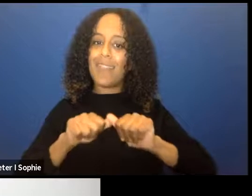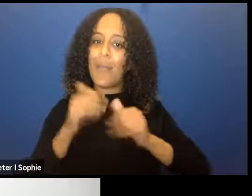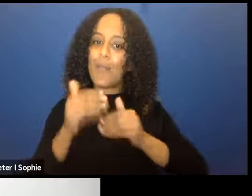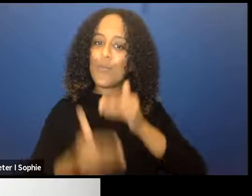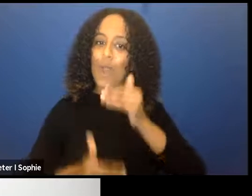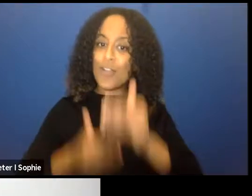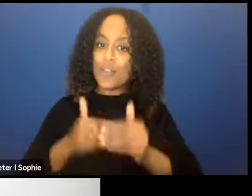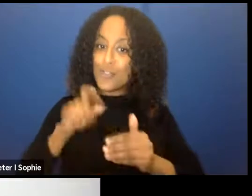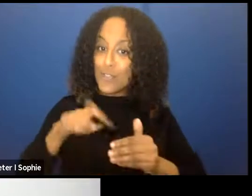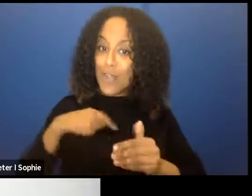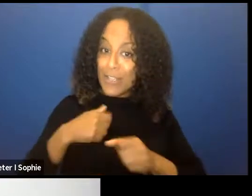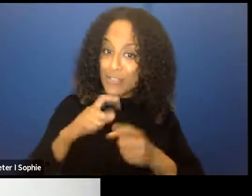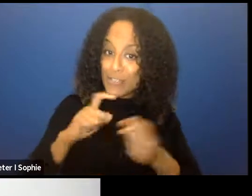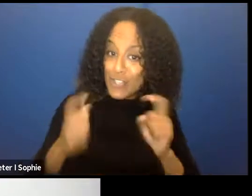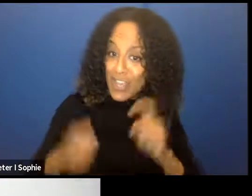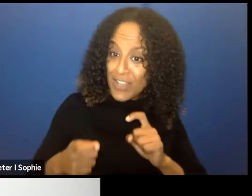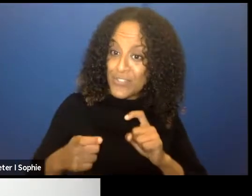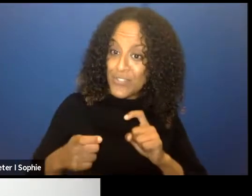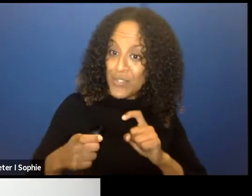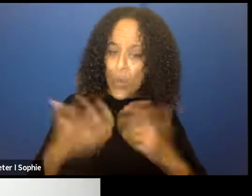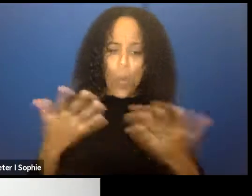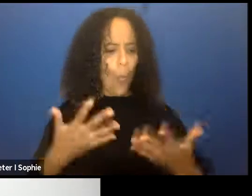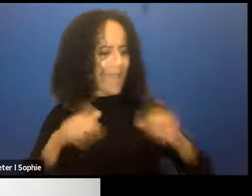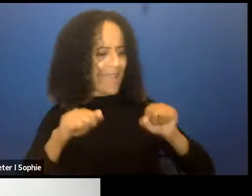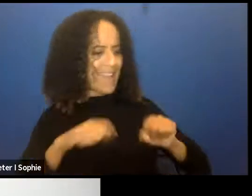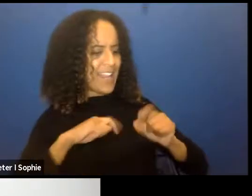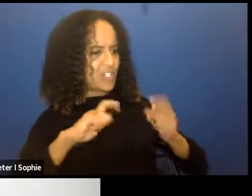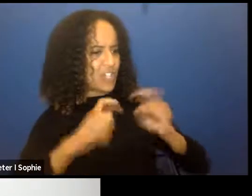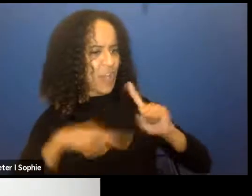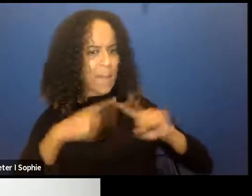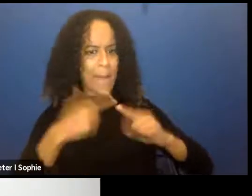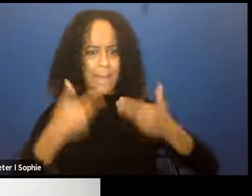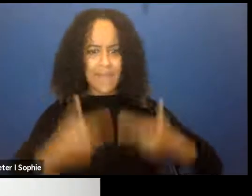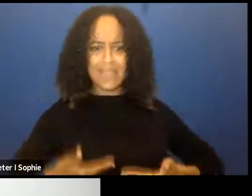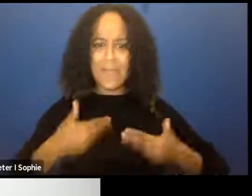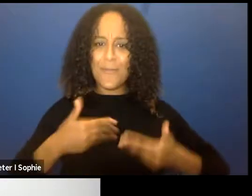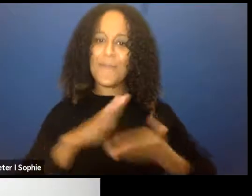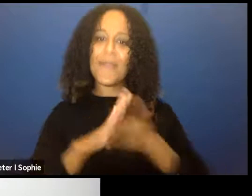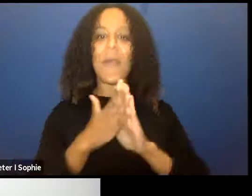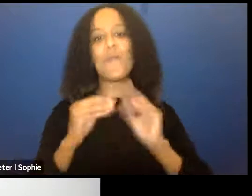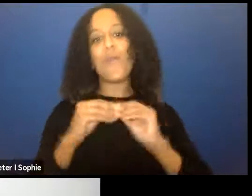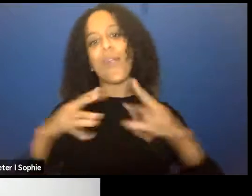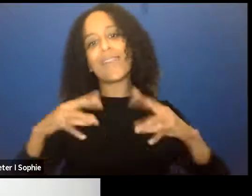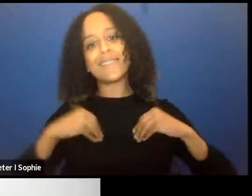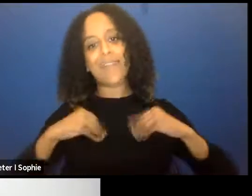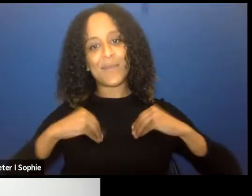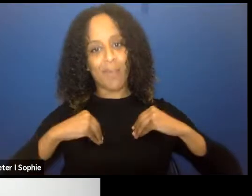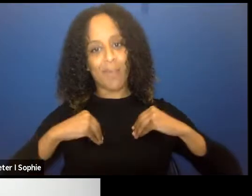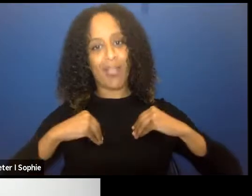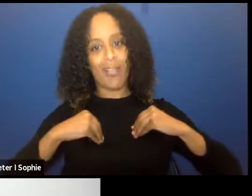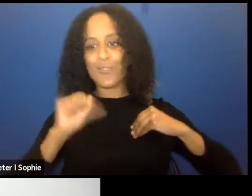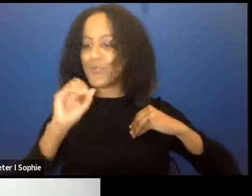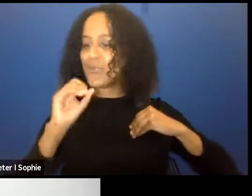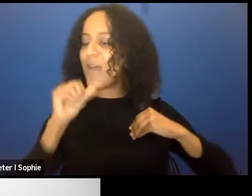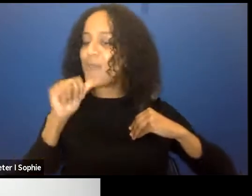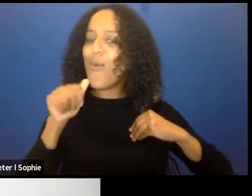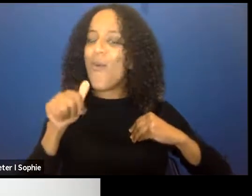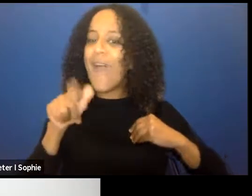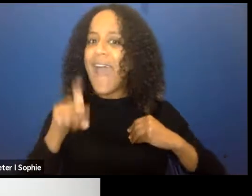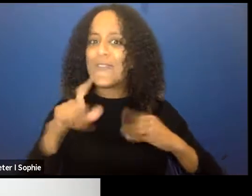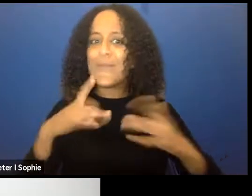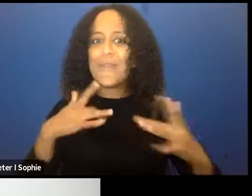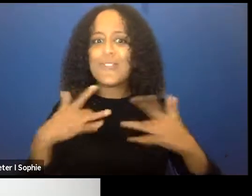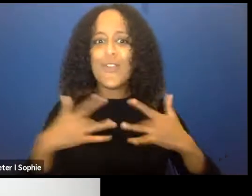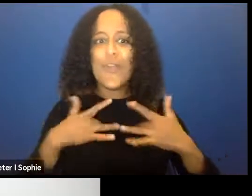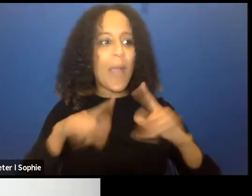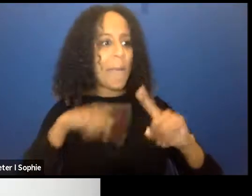I change what can I change about myself to be more acceptable so that I don't have to be concerned about